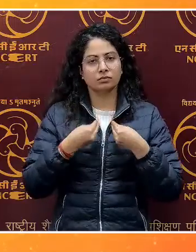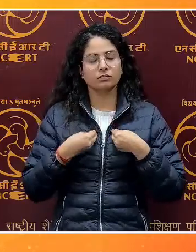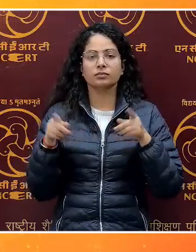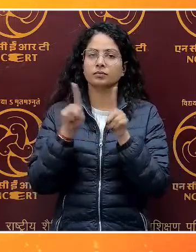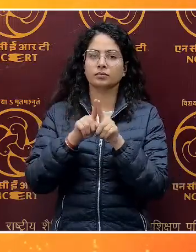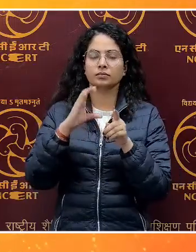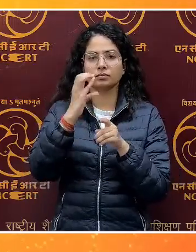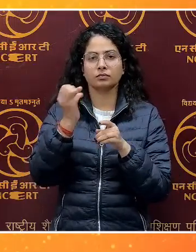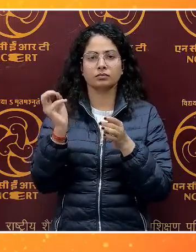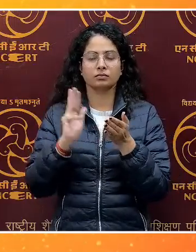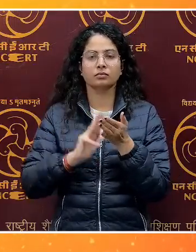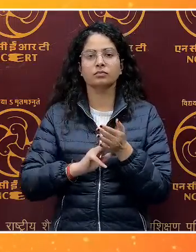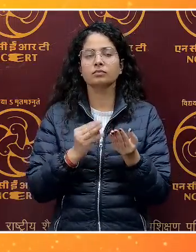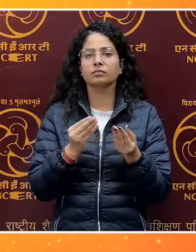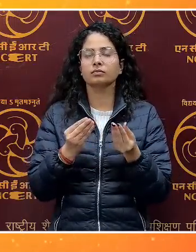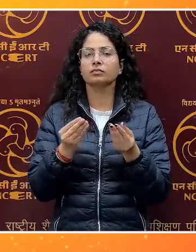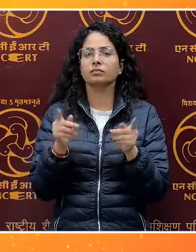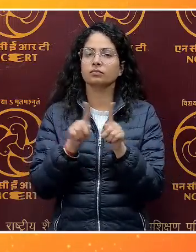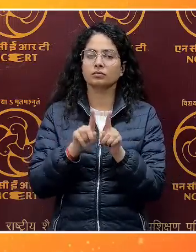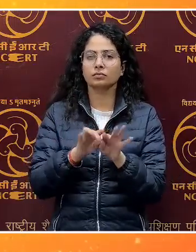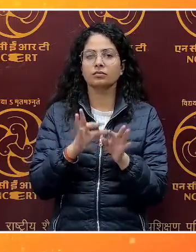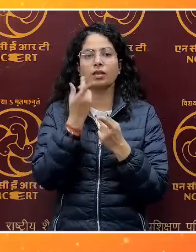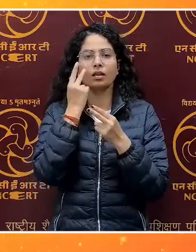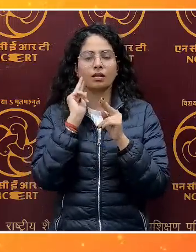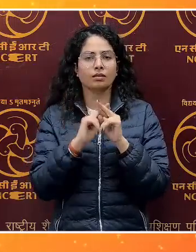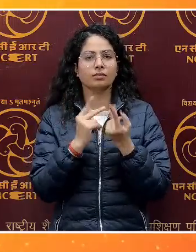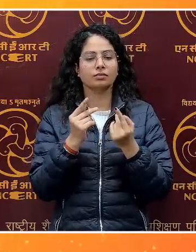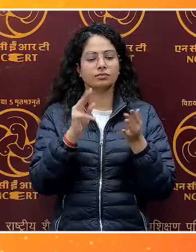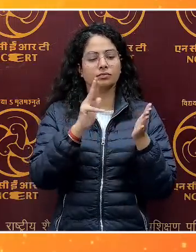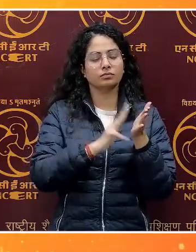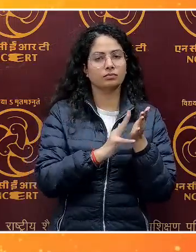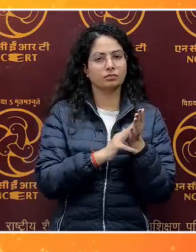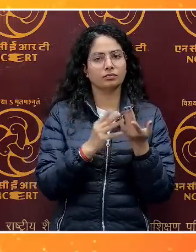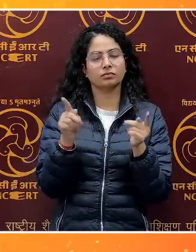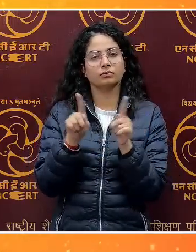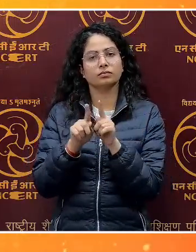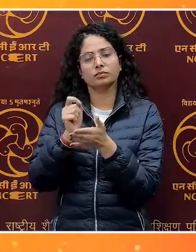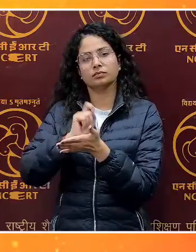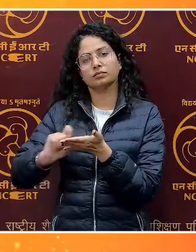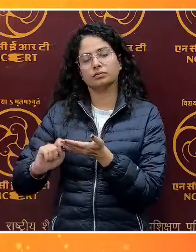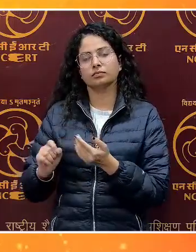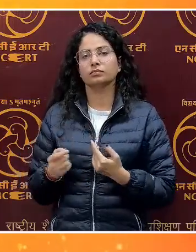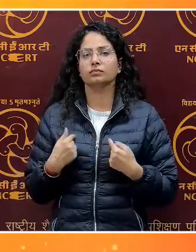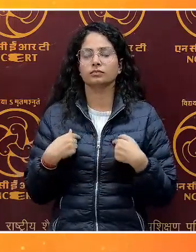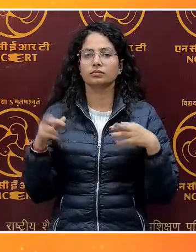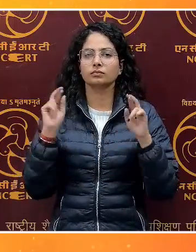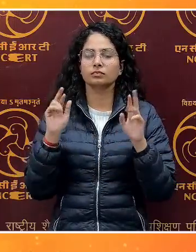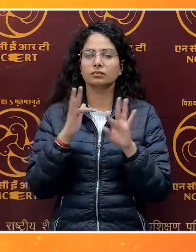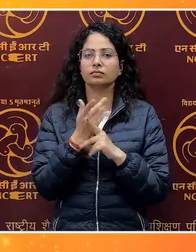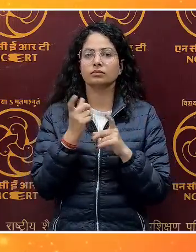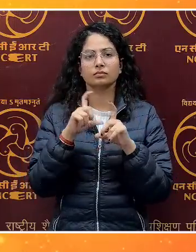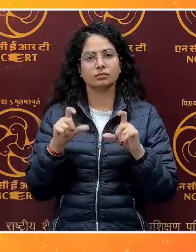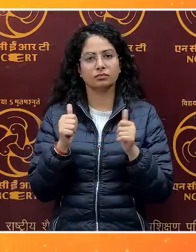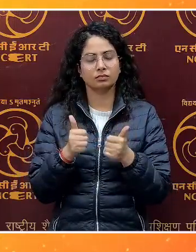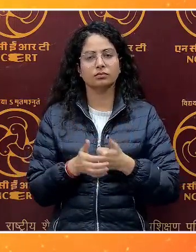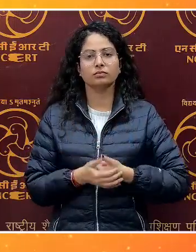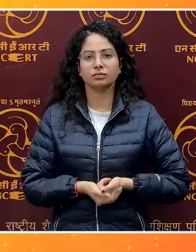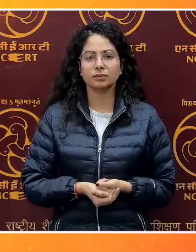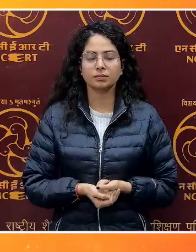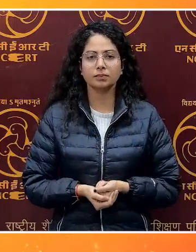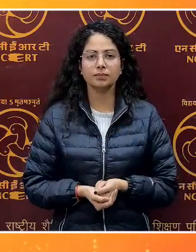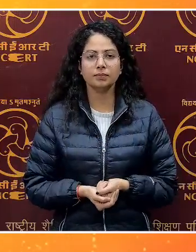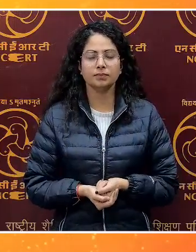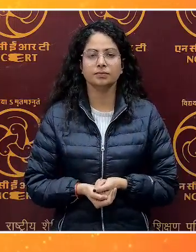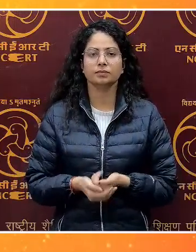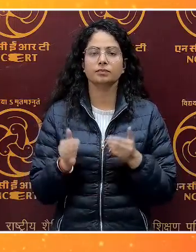centimeter cube. If it is given, measurements are given in meter, we write meter cube. I hope it is clear? Yes, ma'am. Okay. Now let us